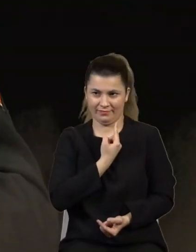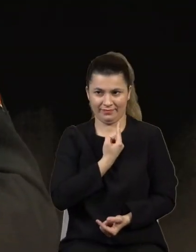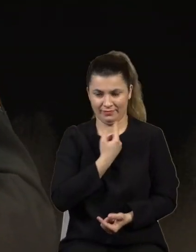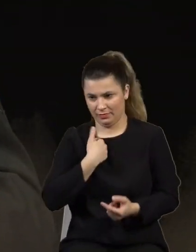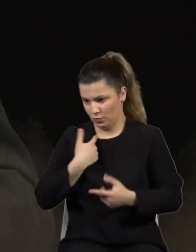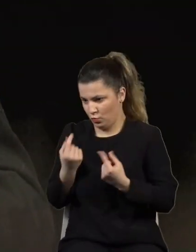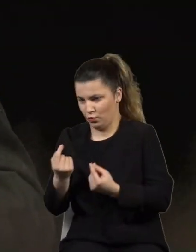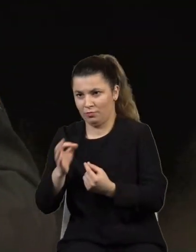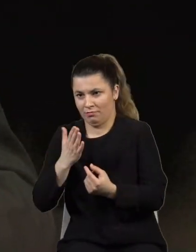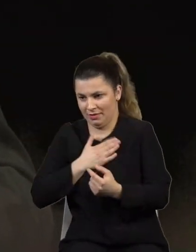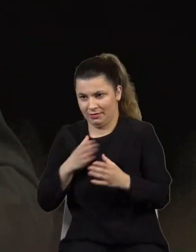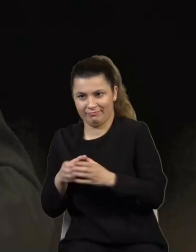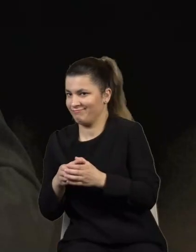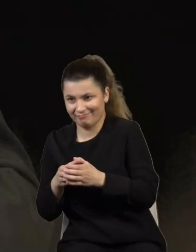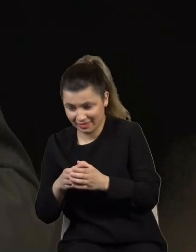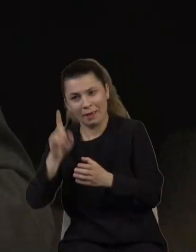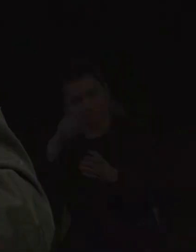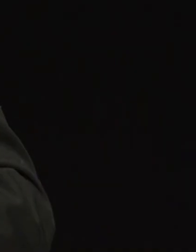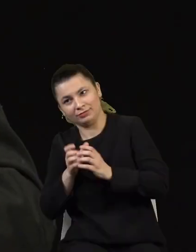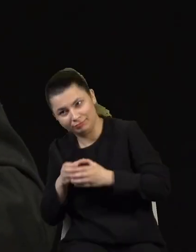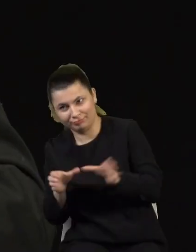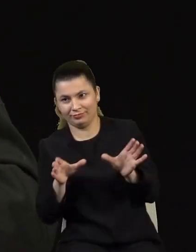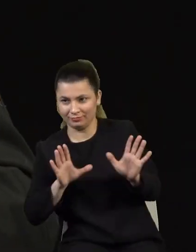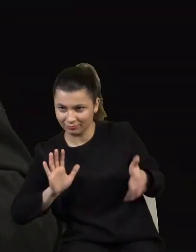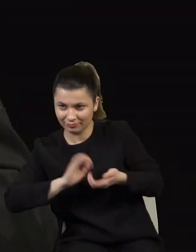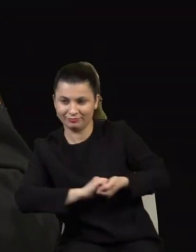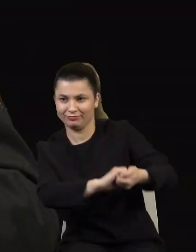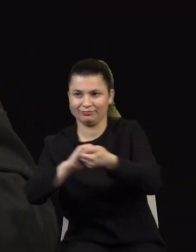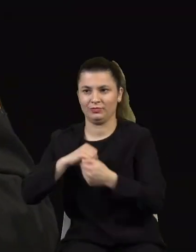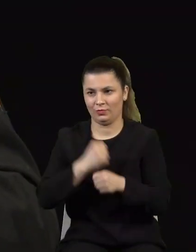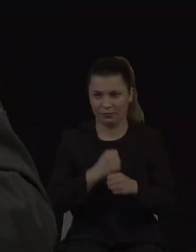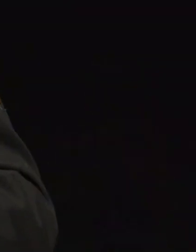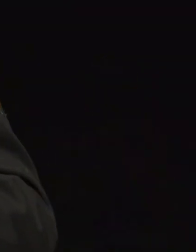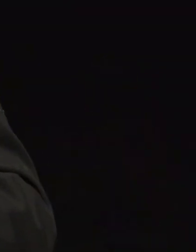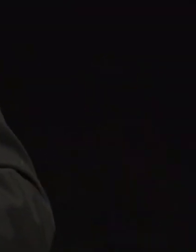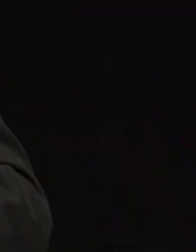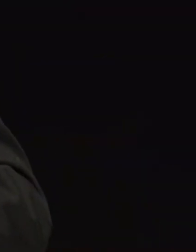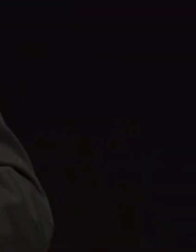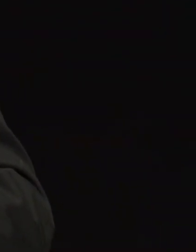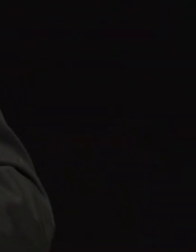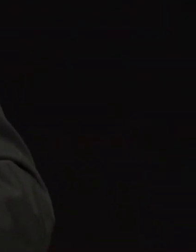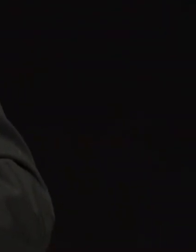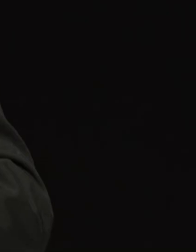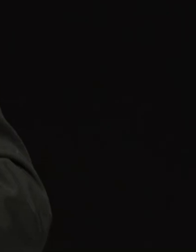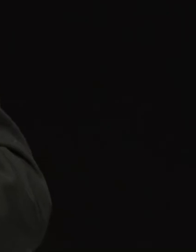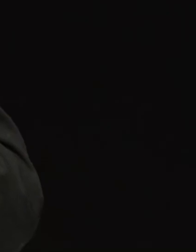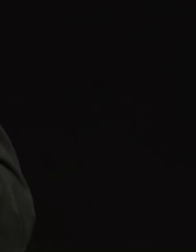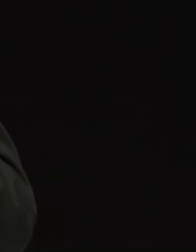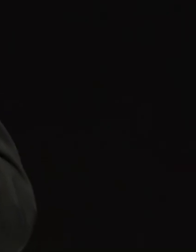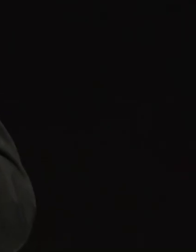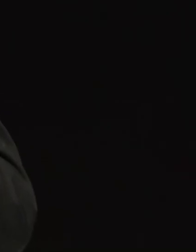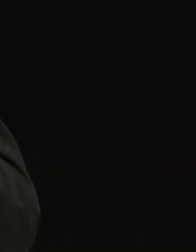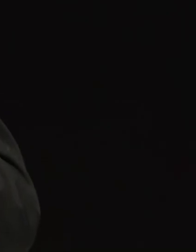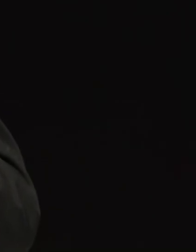Last but not least, when it comes to preconditions for success, exercise, exercise, exercise. And if you